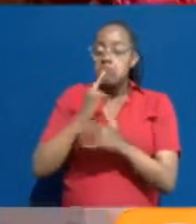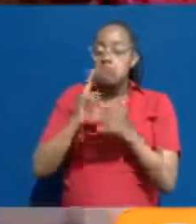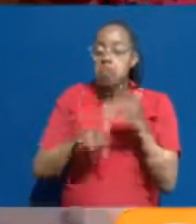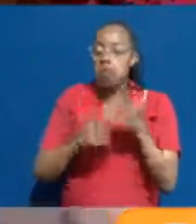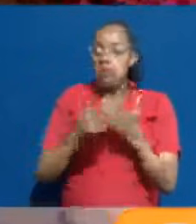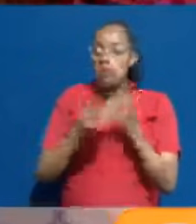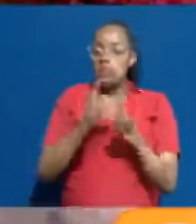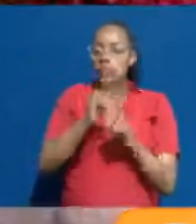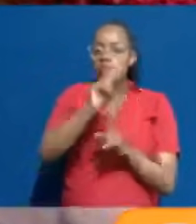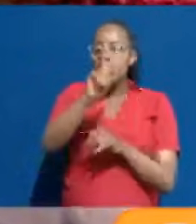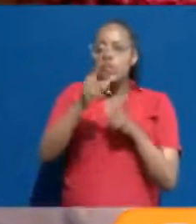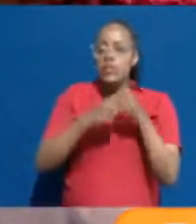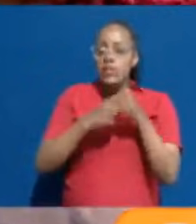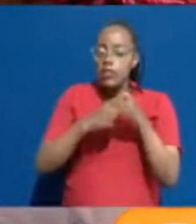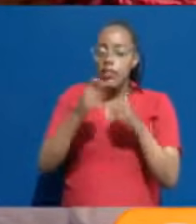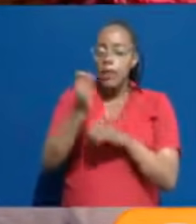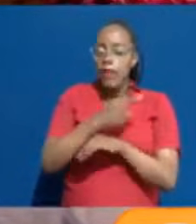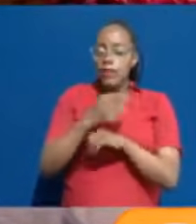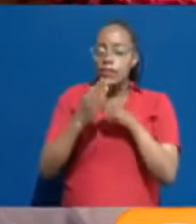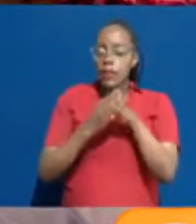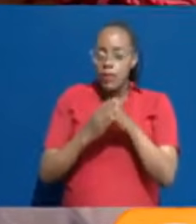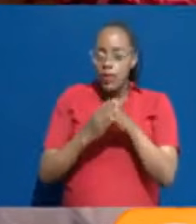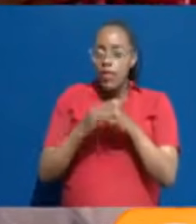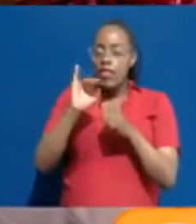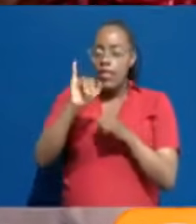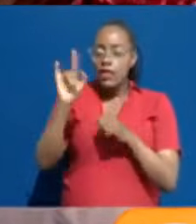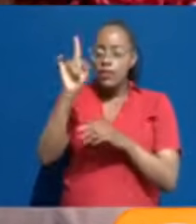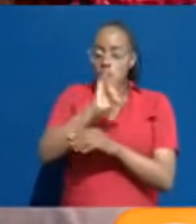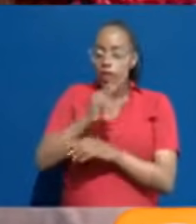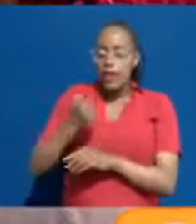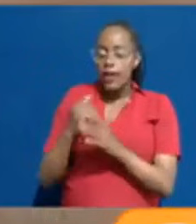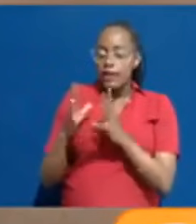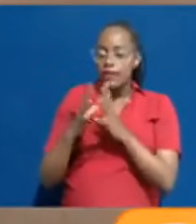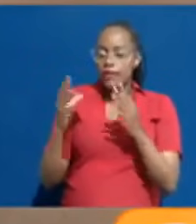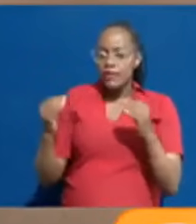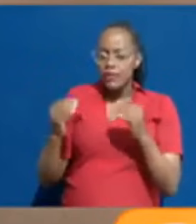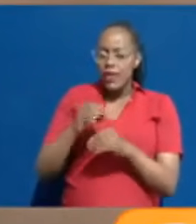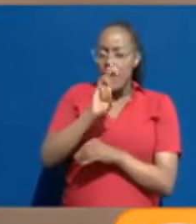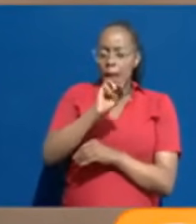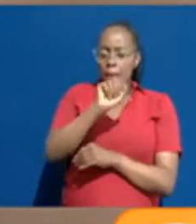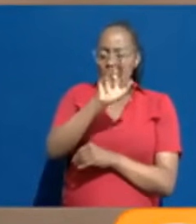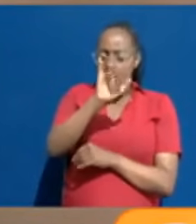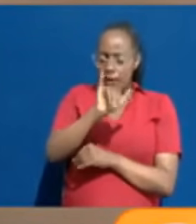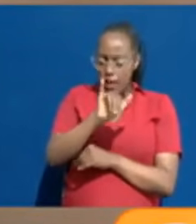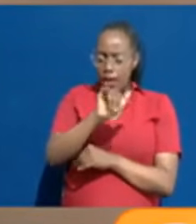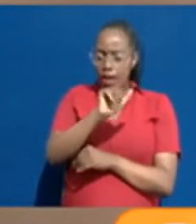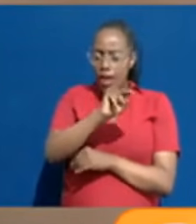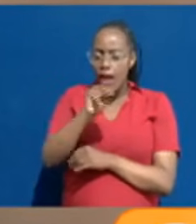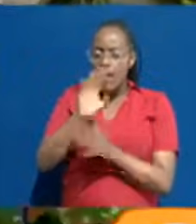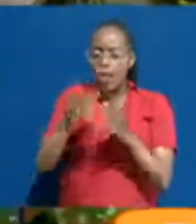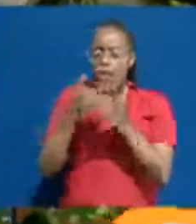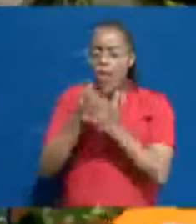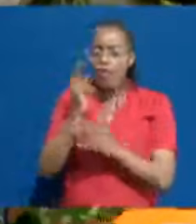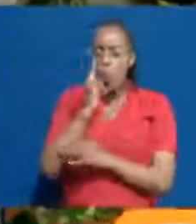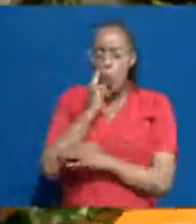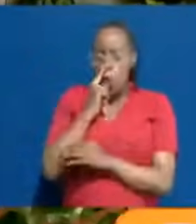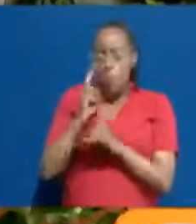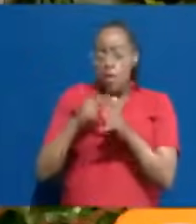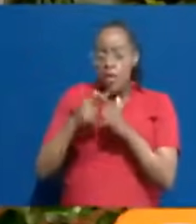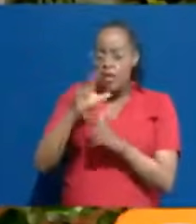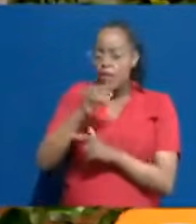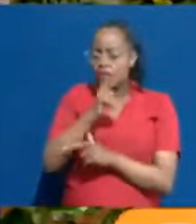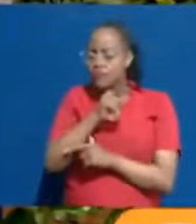the 26th of September, the fateful day, she heard Marianne getting home. She suspects it might be the